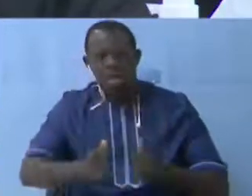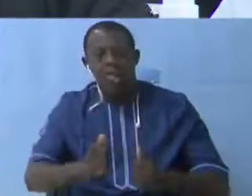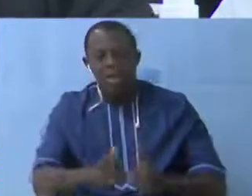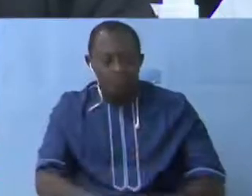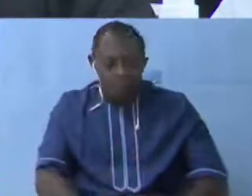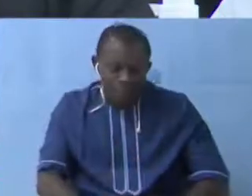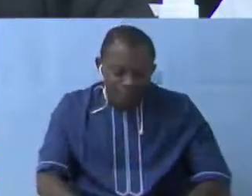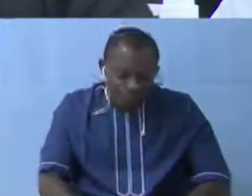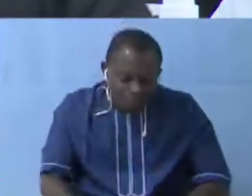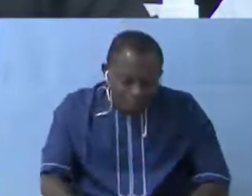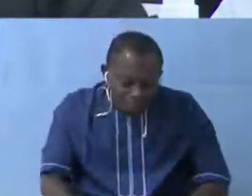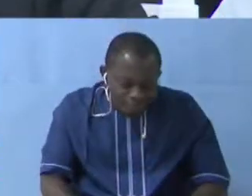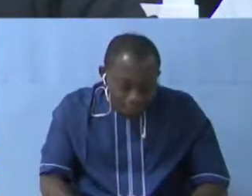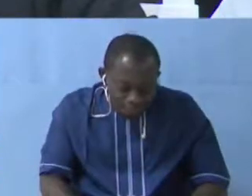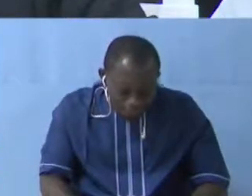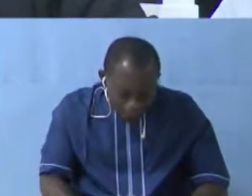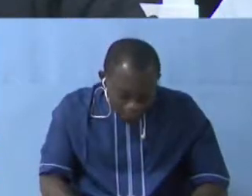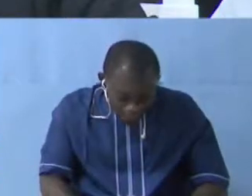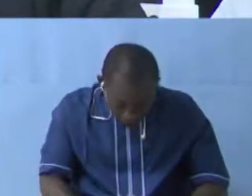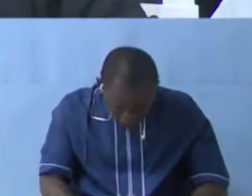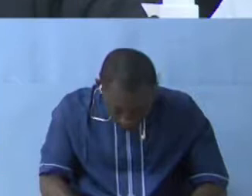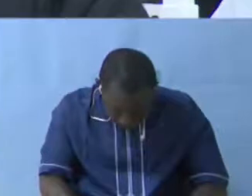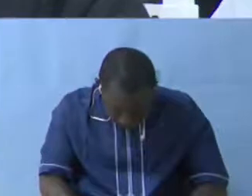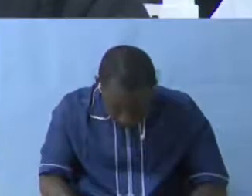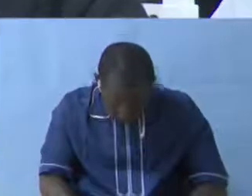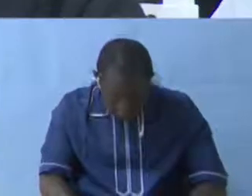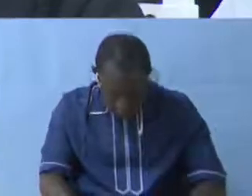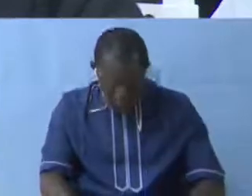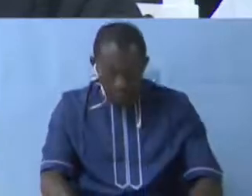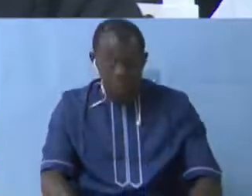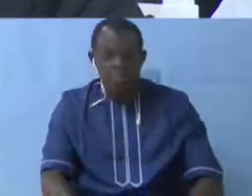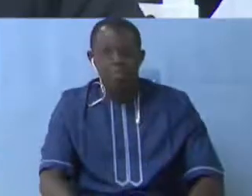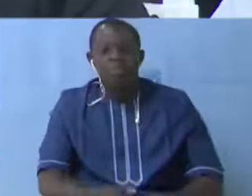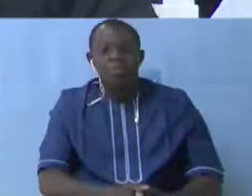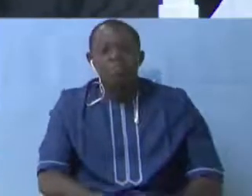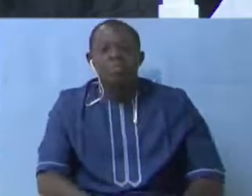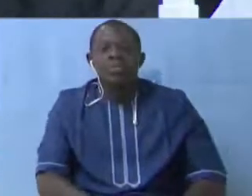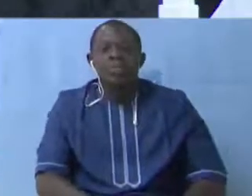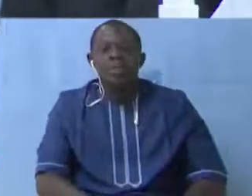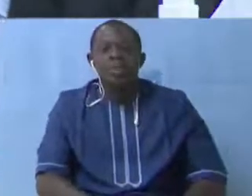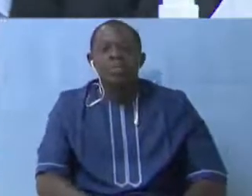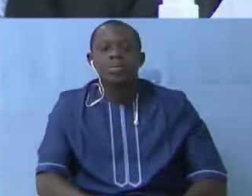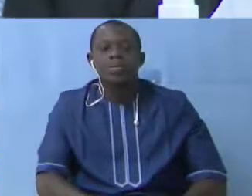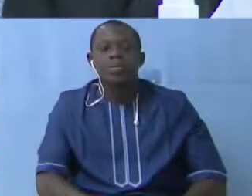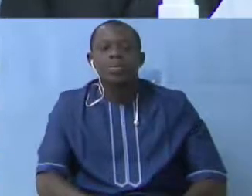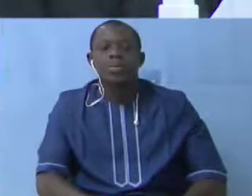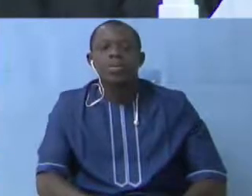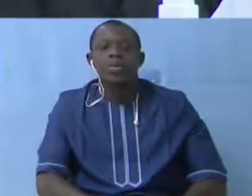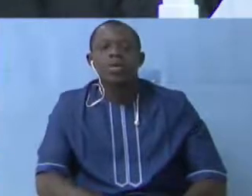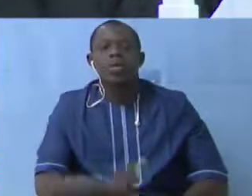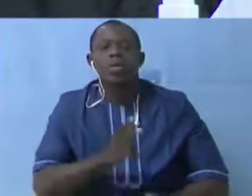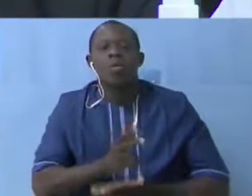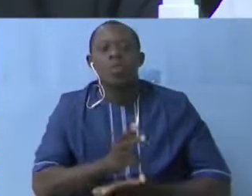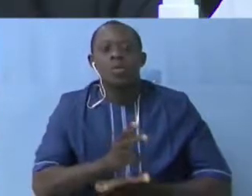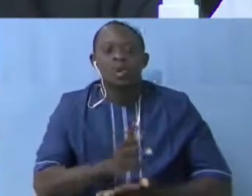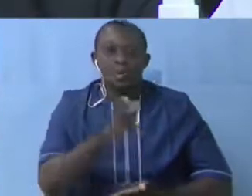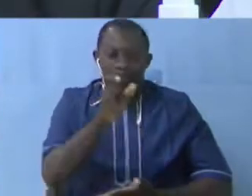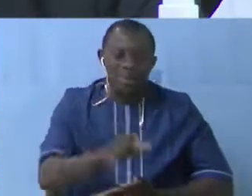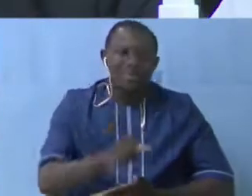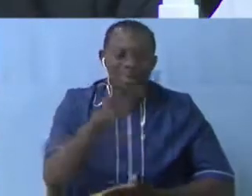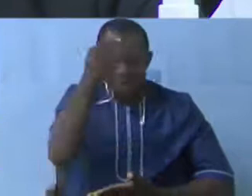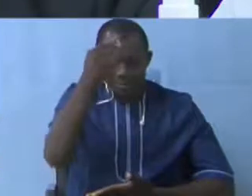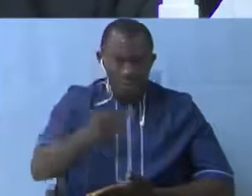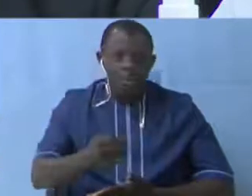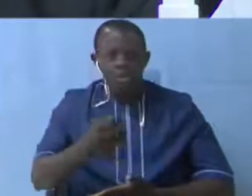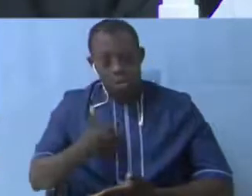statement by the witness, I wish to tender it as Exhibit 223, and then the articles we had discussed will